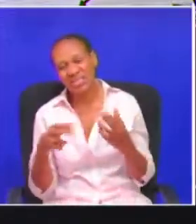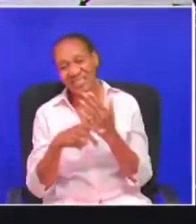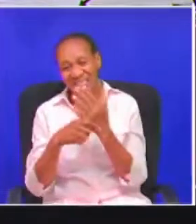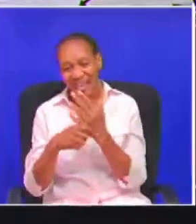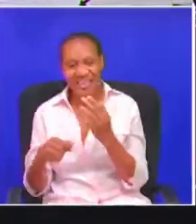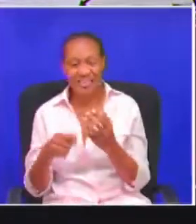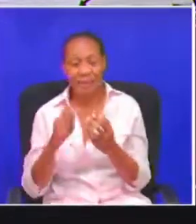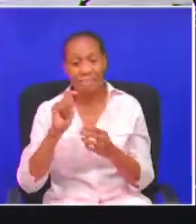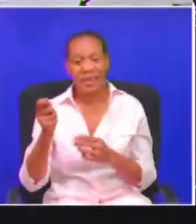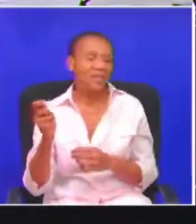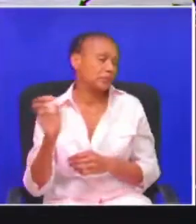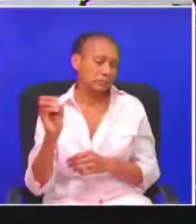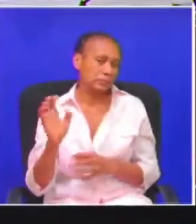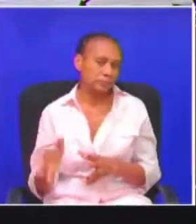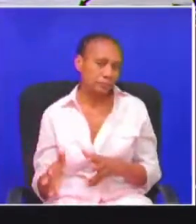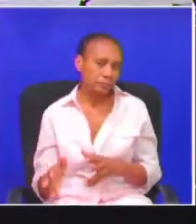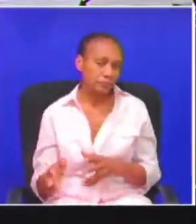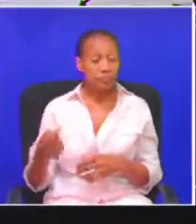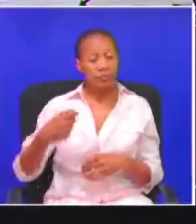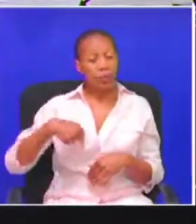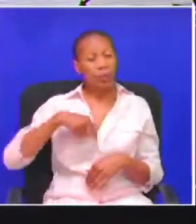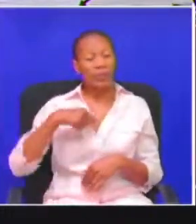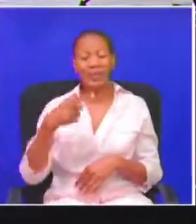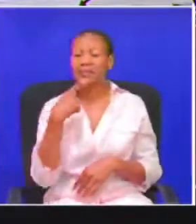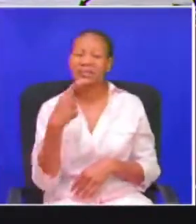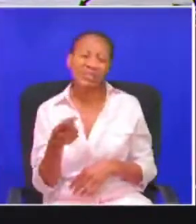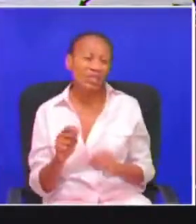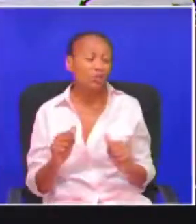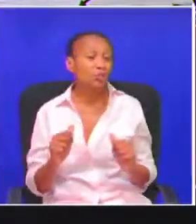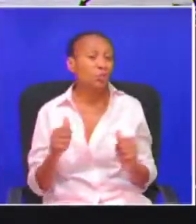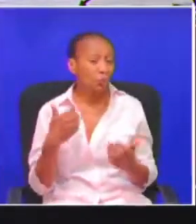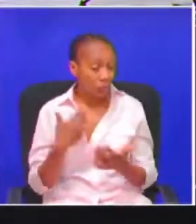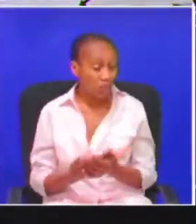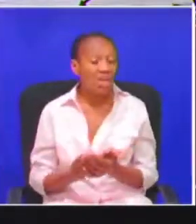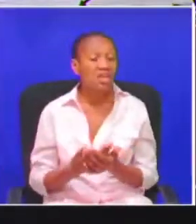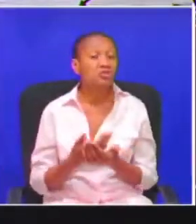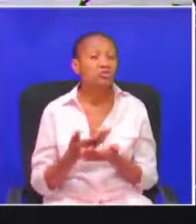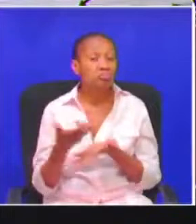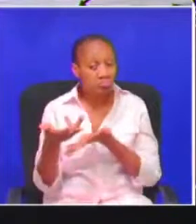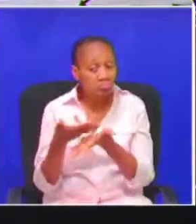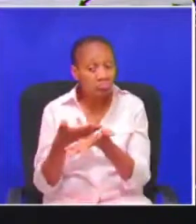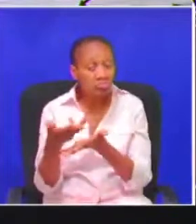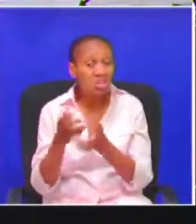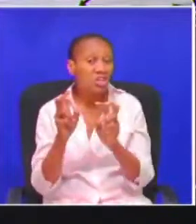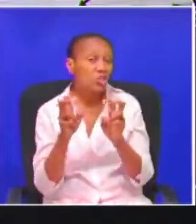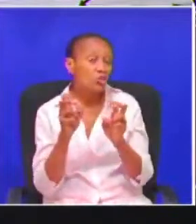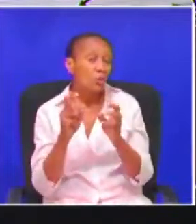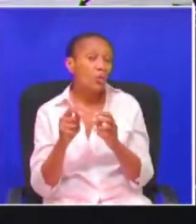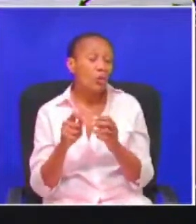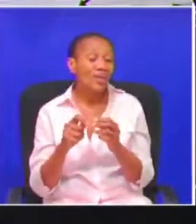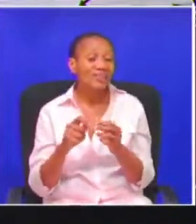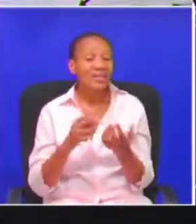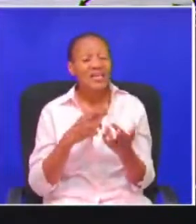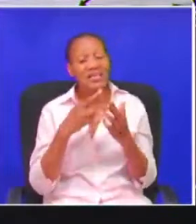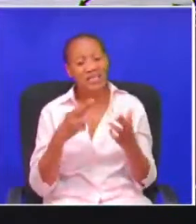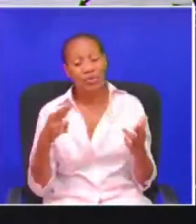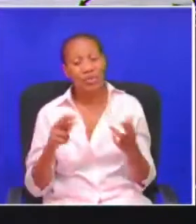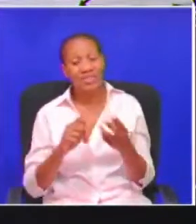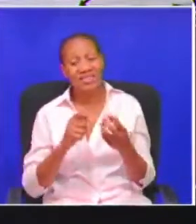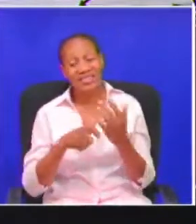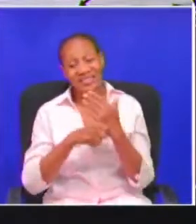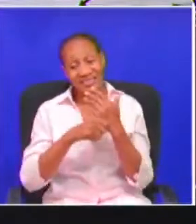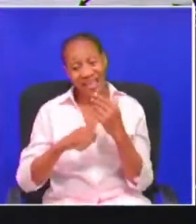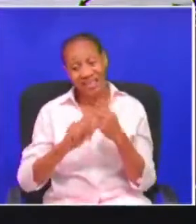able to say we are prepared to even talk about the non-tariff issues. The good thing is that the noise between our